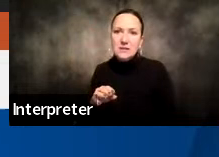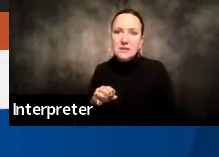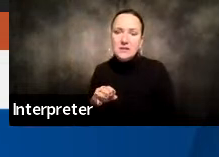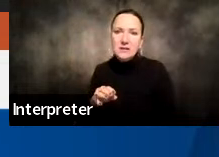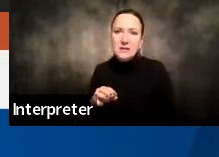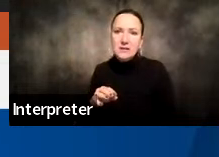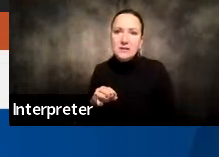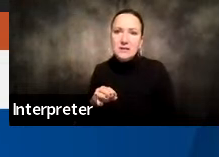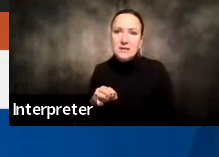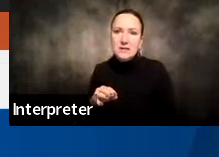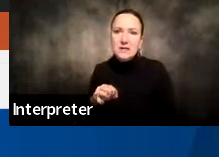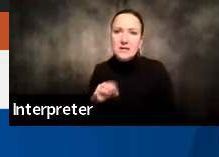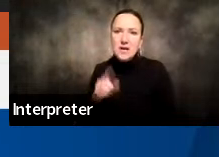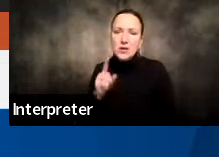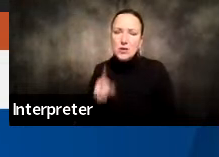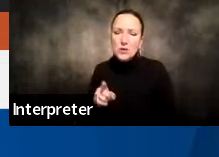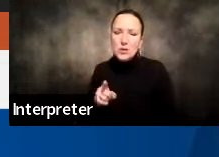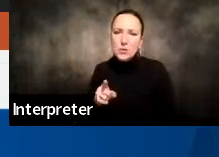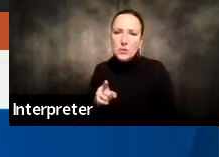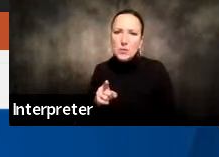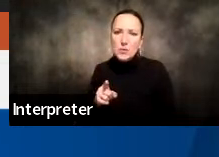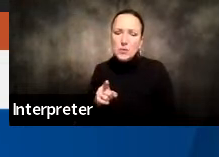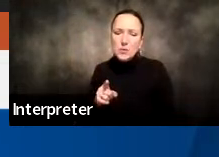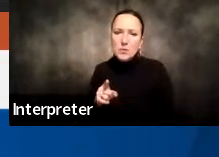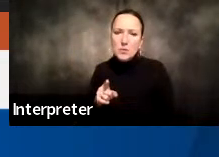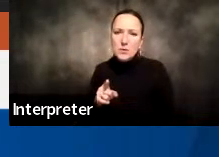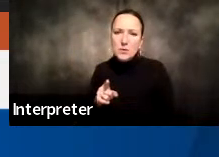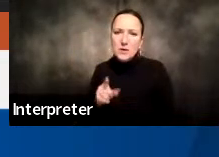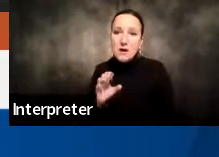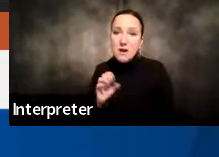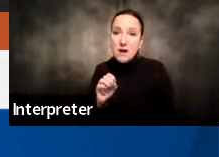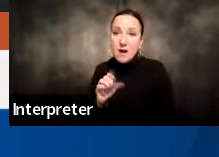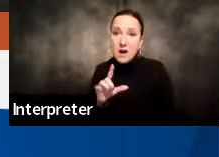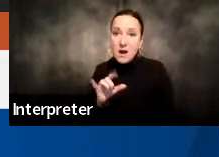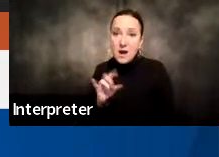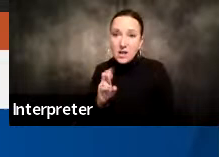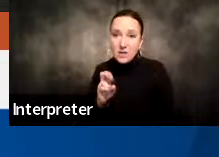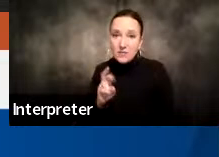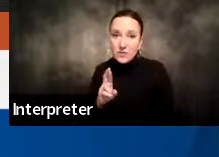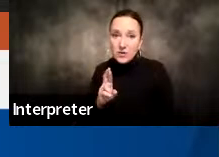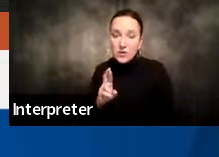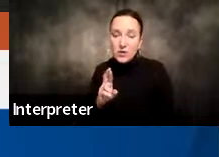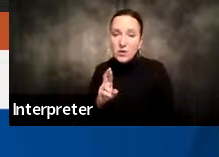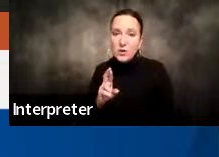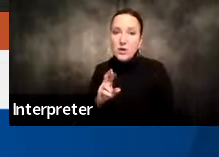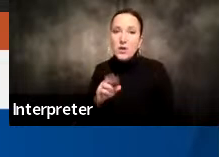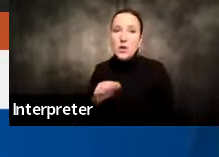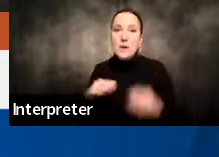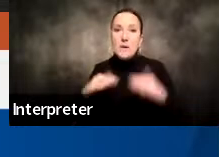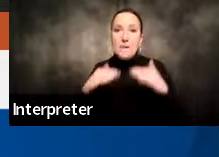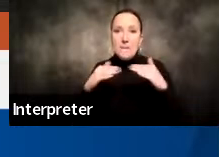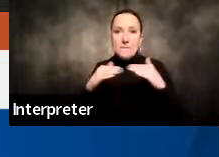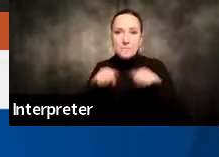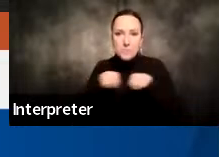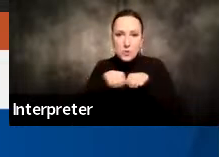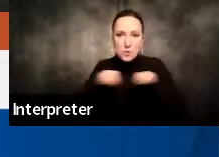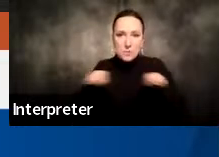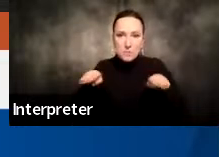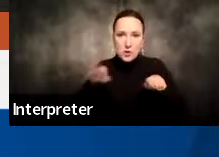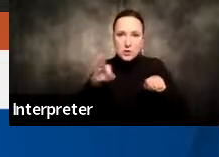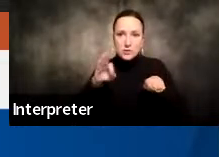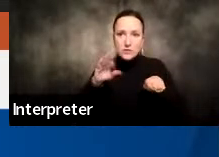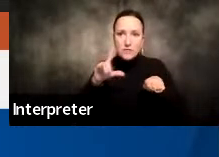Commissioner McCollum's question. So are you saying, Mr. Oliver, are you saying that the porch roof and the porch floor, that